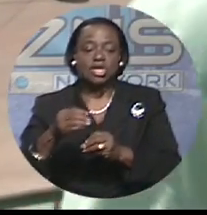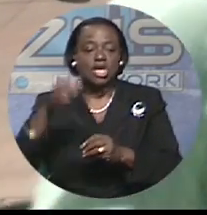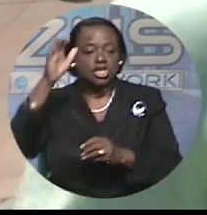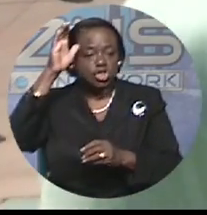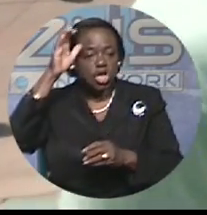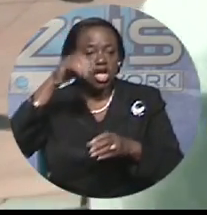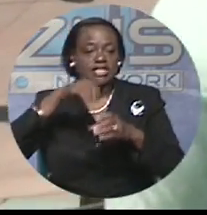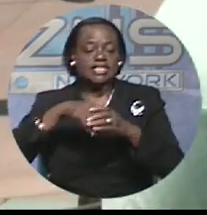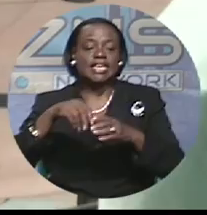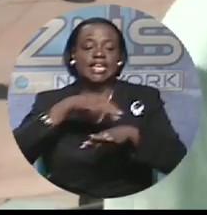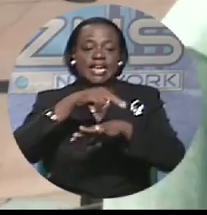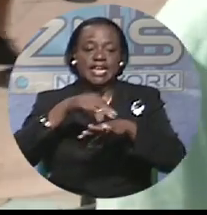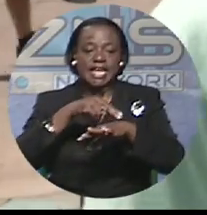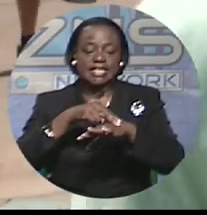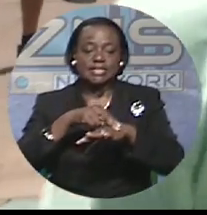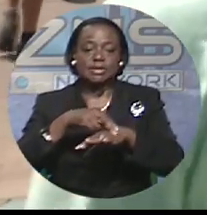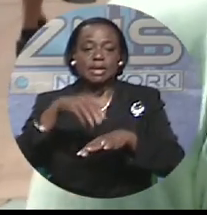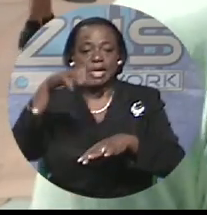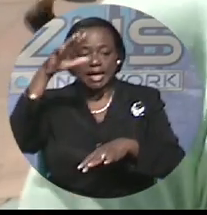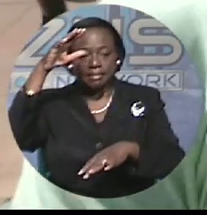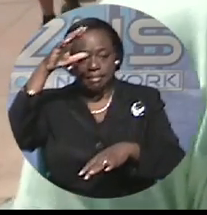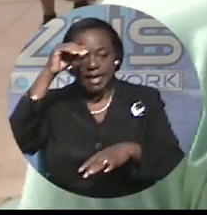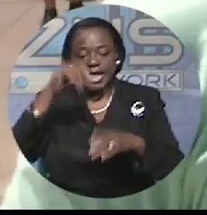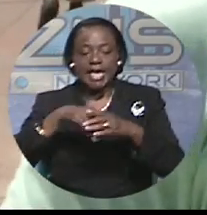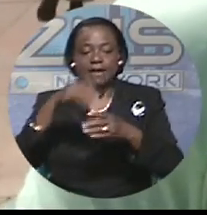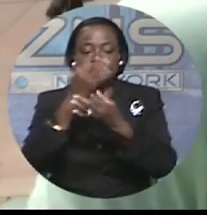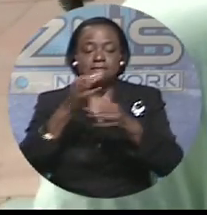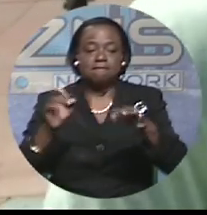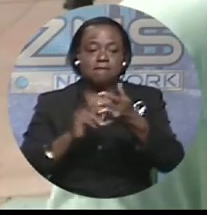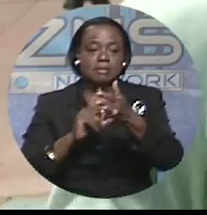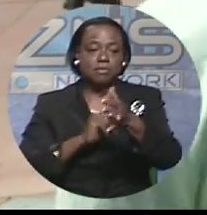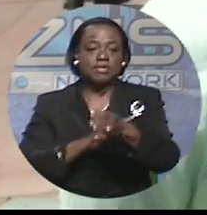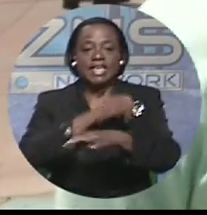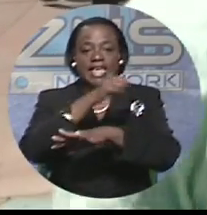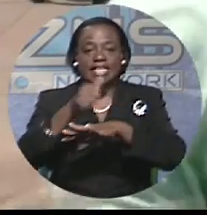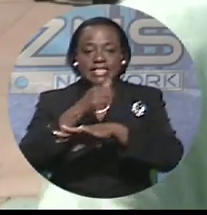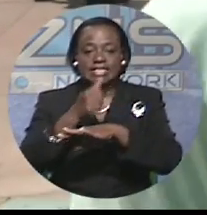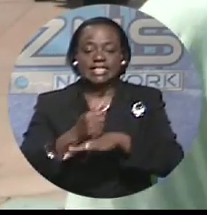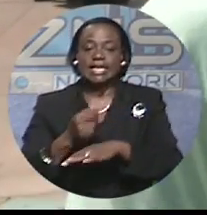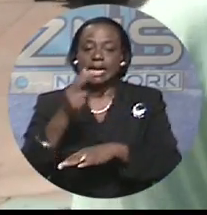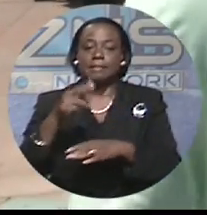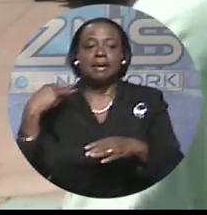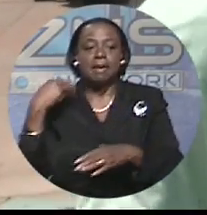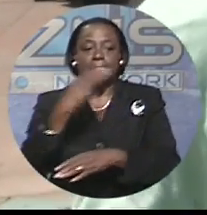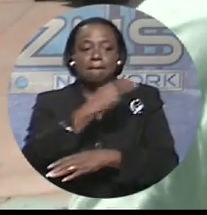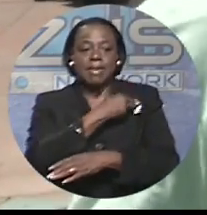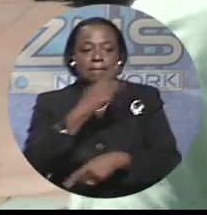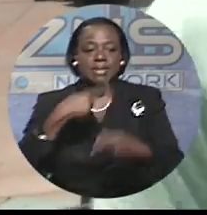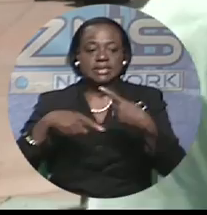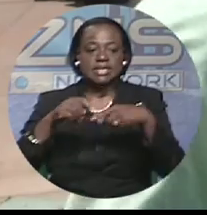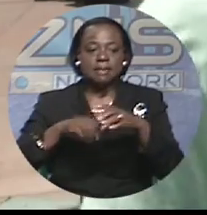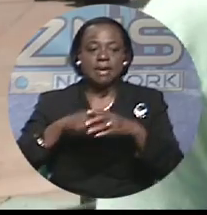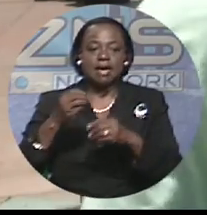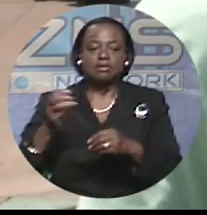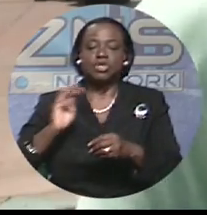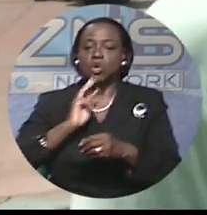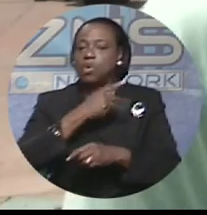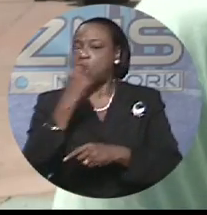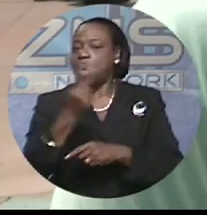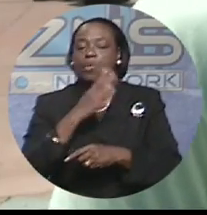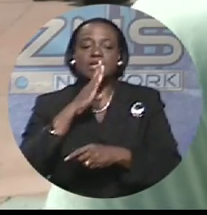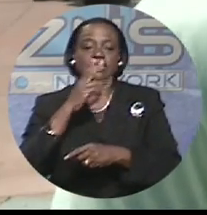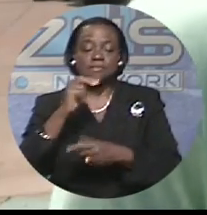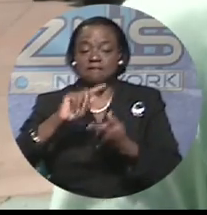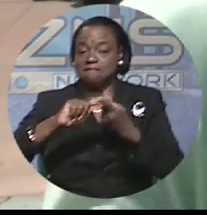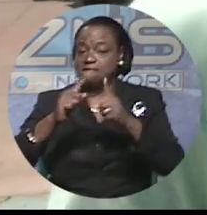Nassau, they come out, they set everything up, they help us out. Without them, we couldn't do it. And then their members come out, and it's like, we've always been friends and we